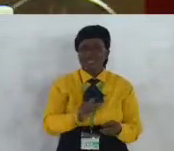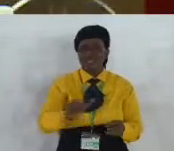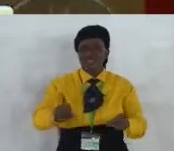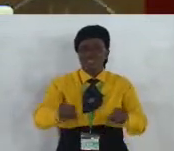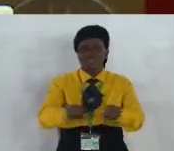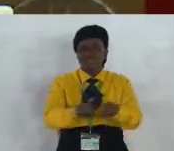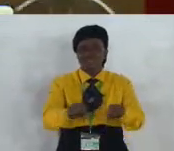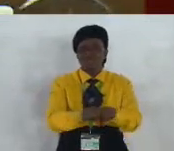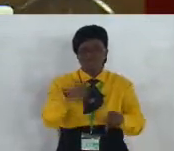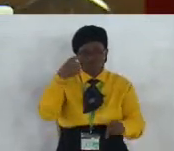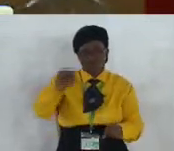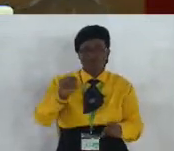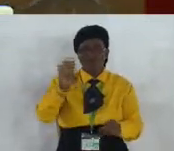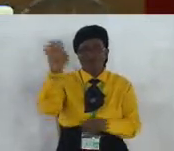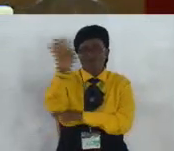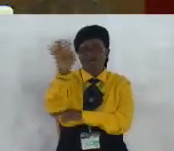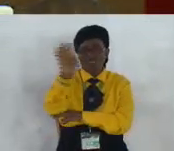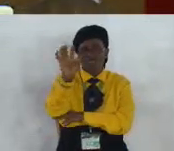for Christmas."